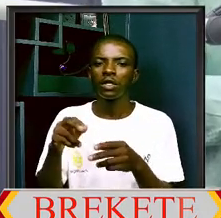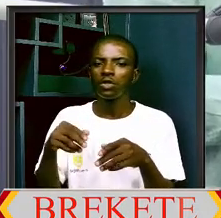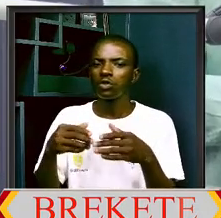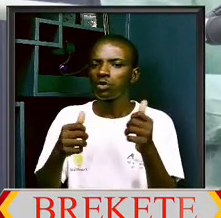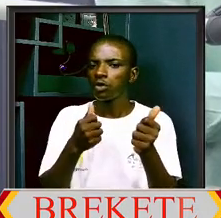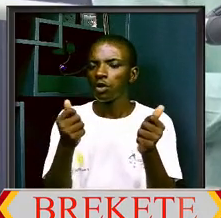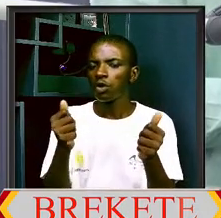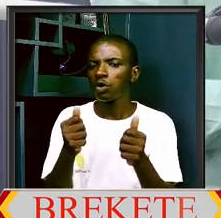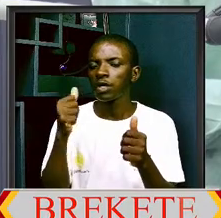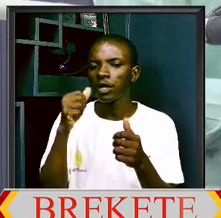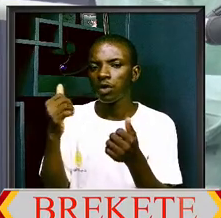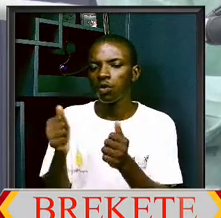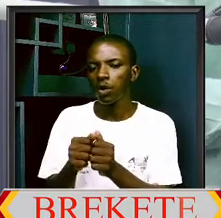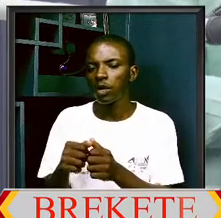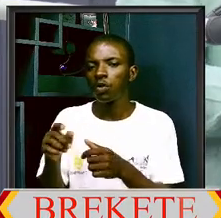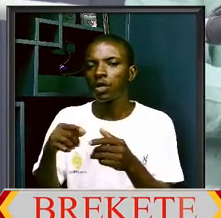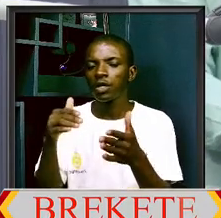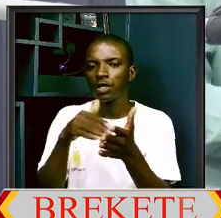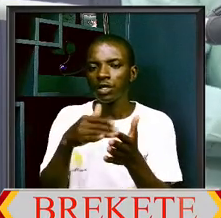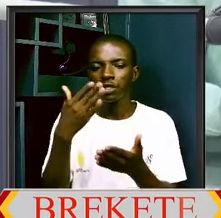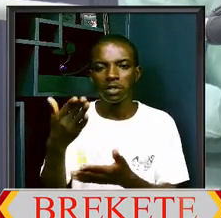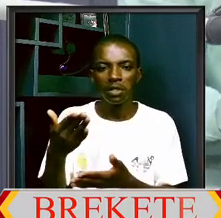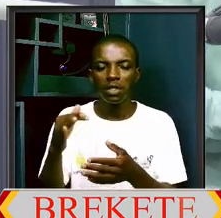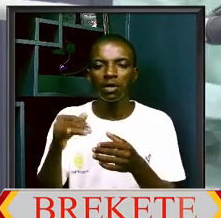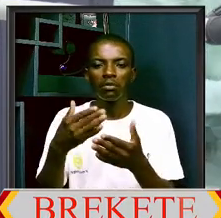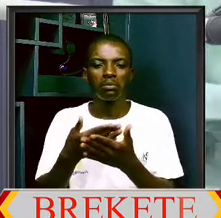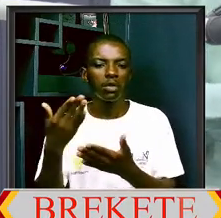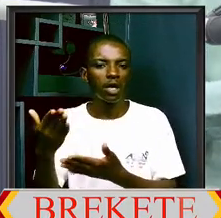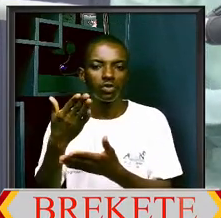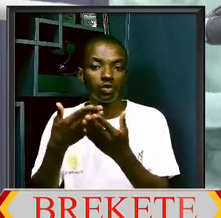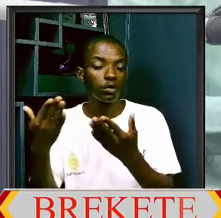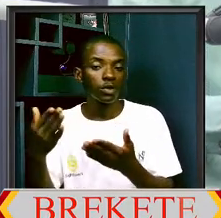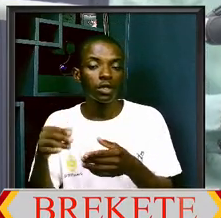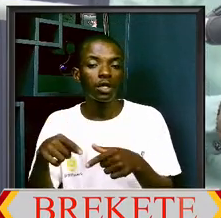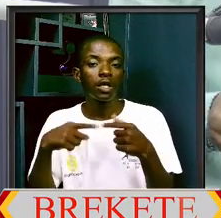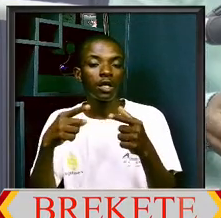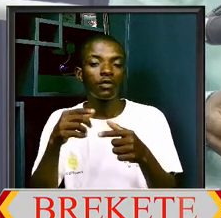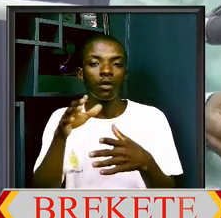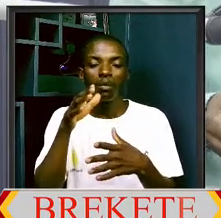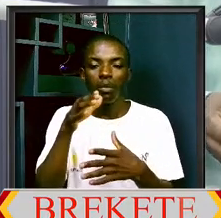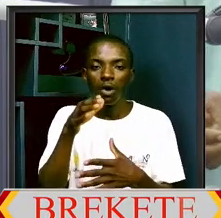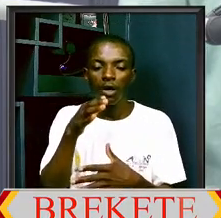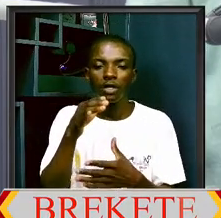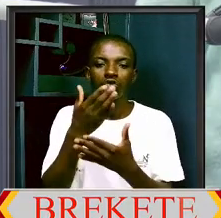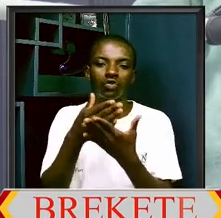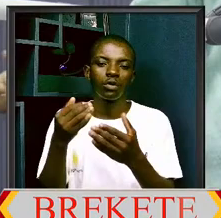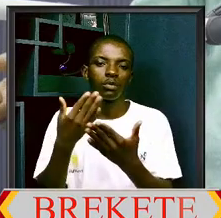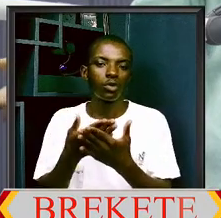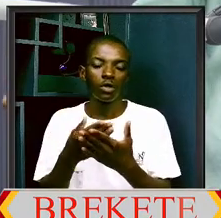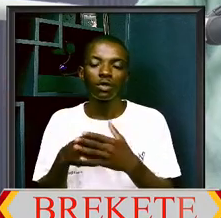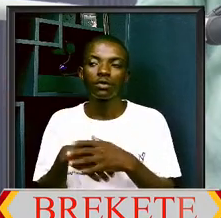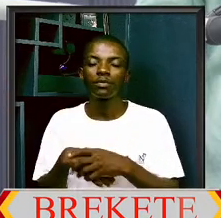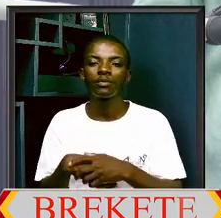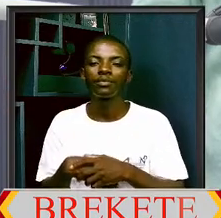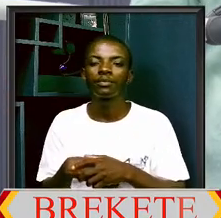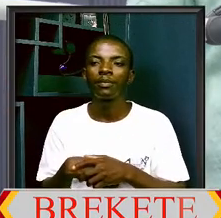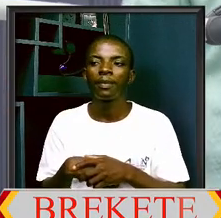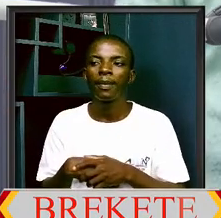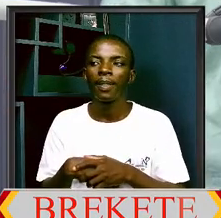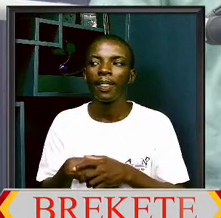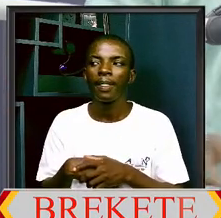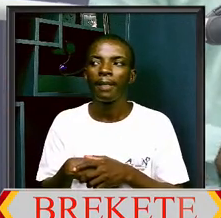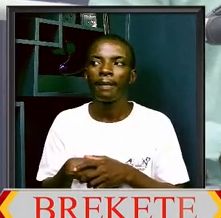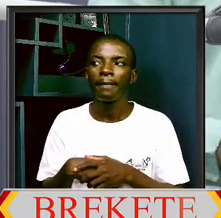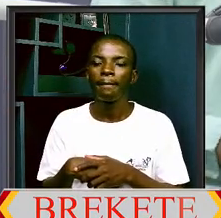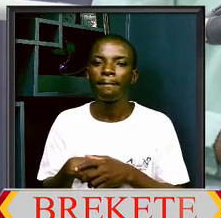with and they reached there made them buy things buy and then give the mother some money CU happen how